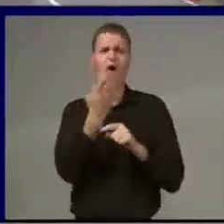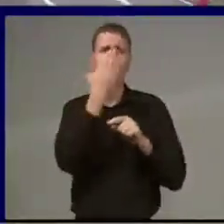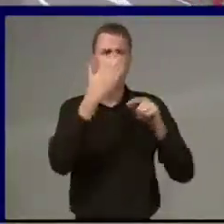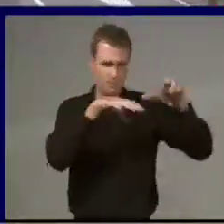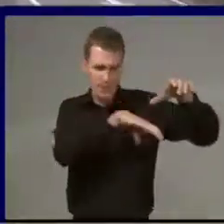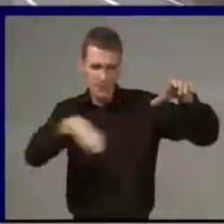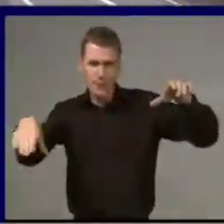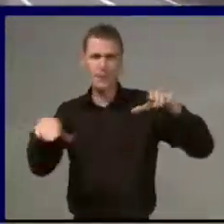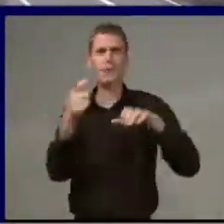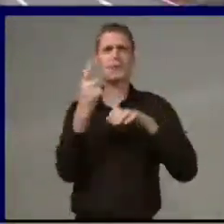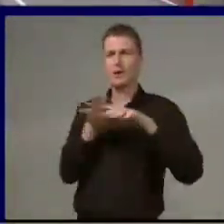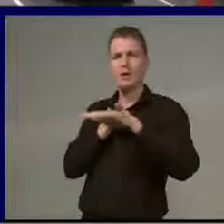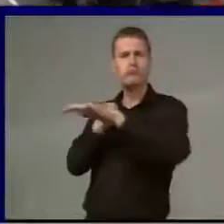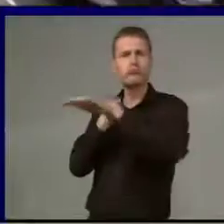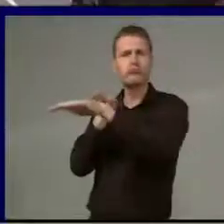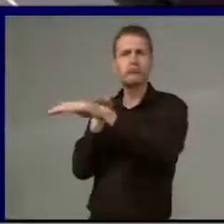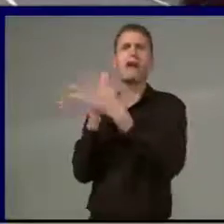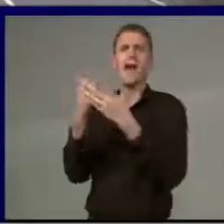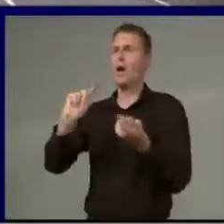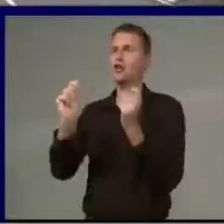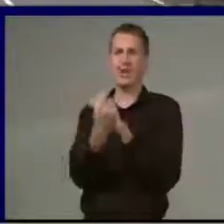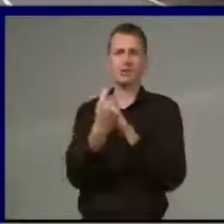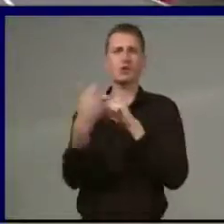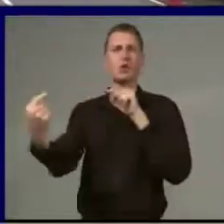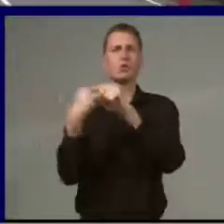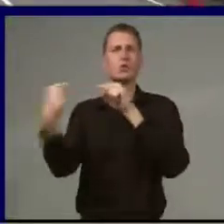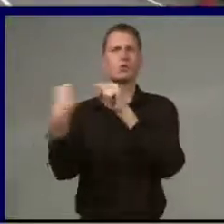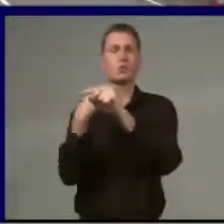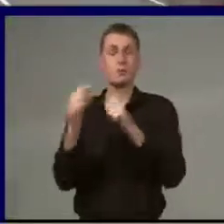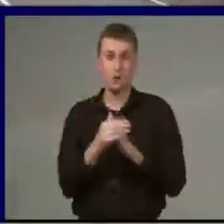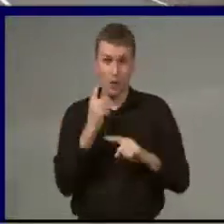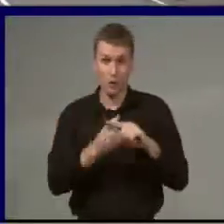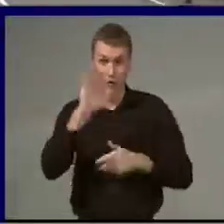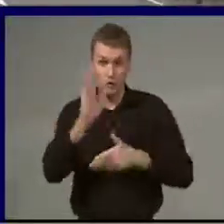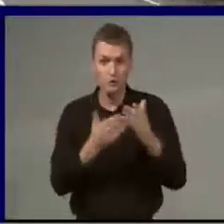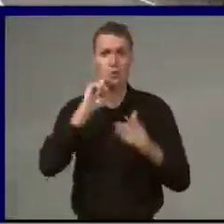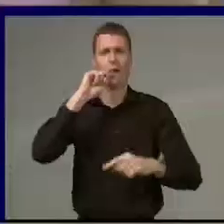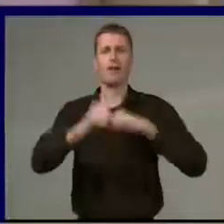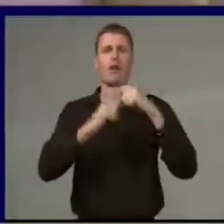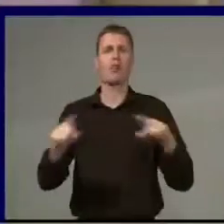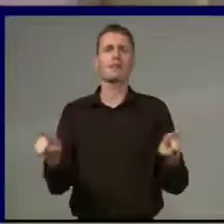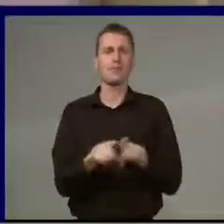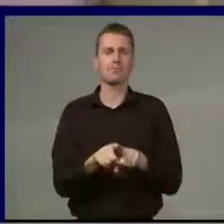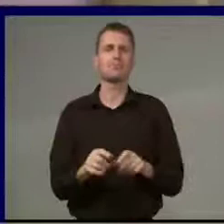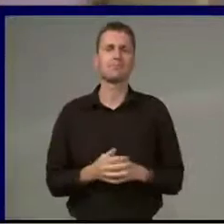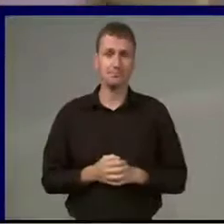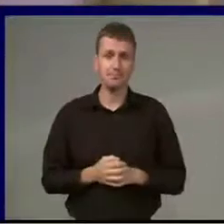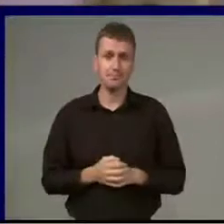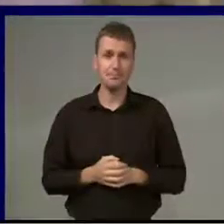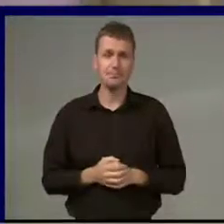system. David Meats says emergency services will continue as normal. It's going to be a